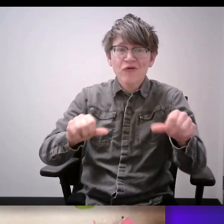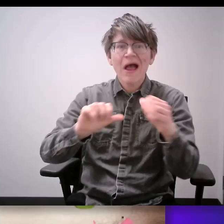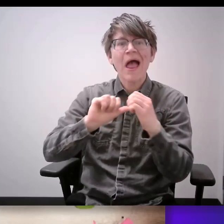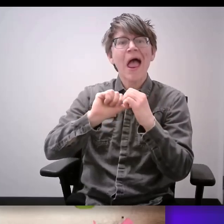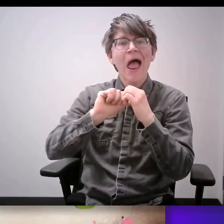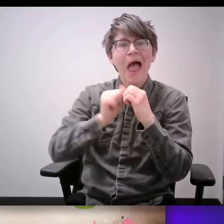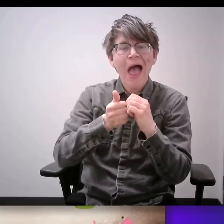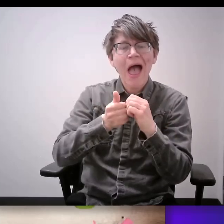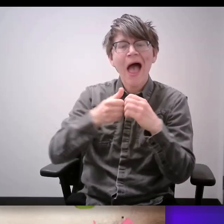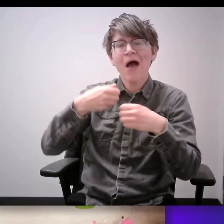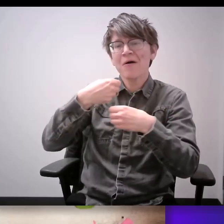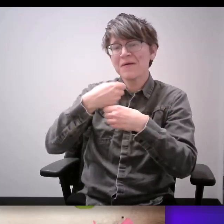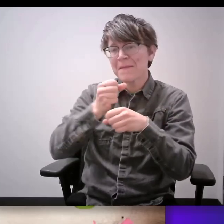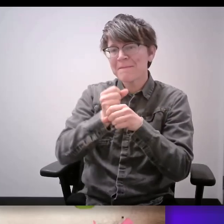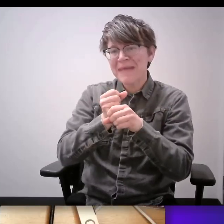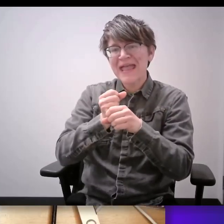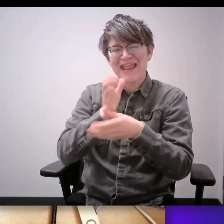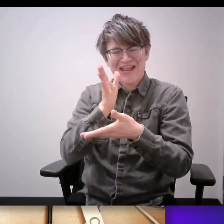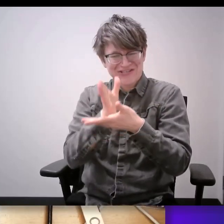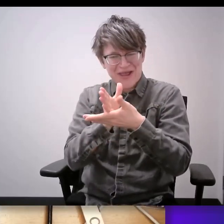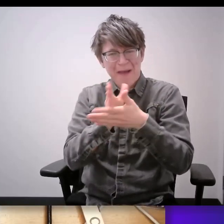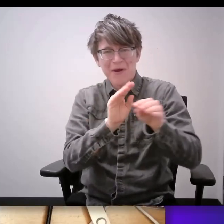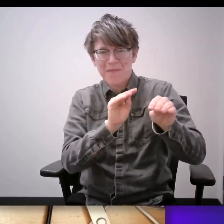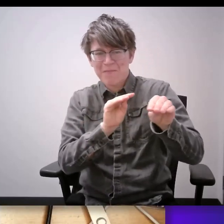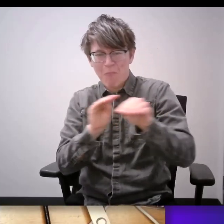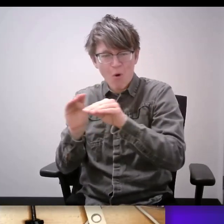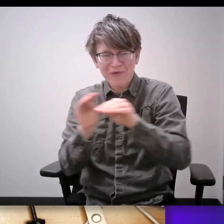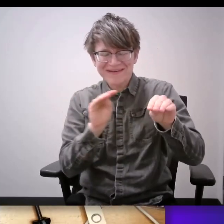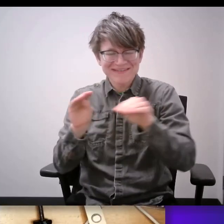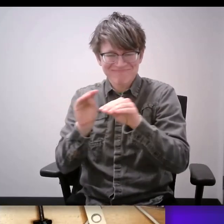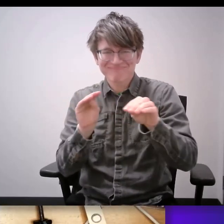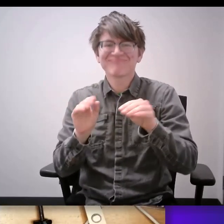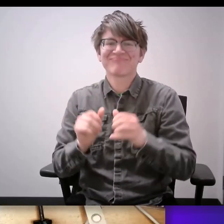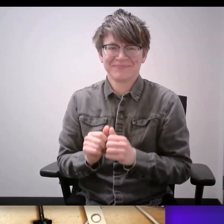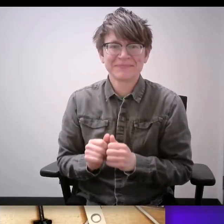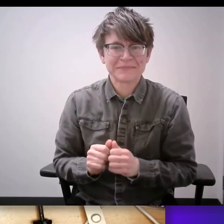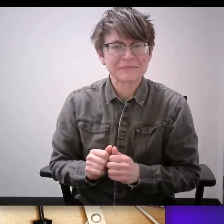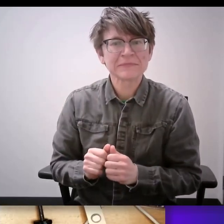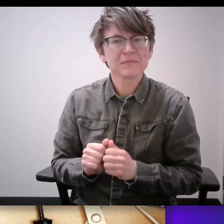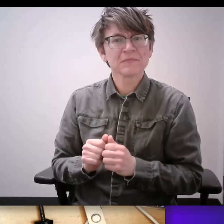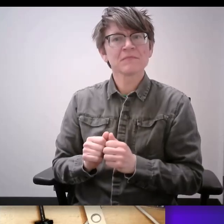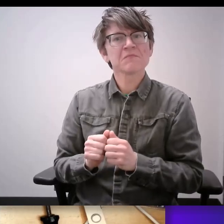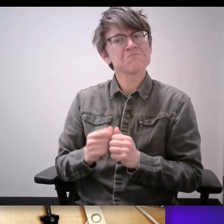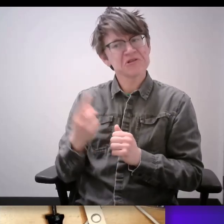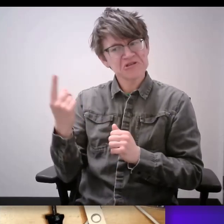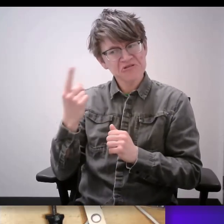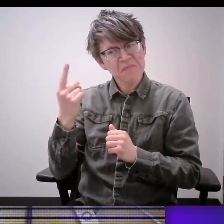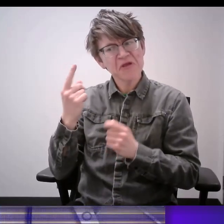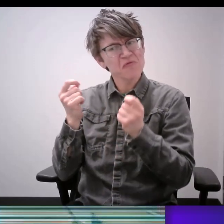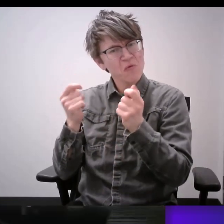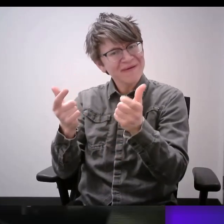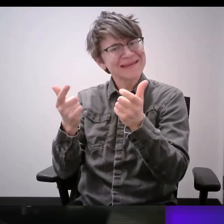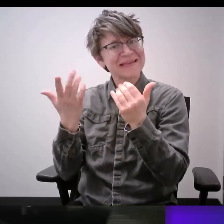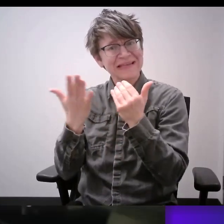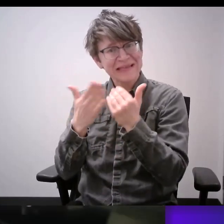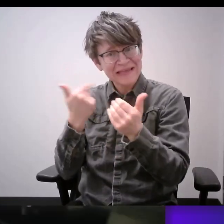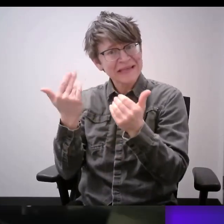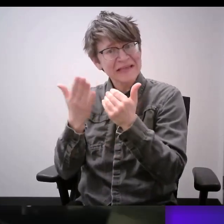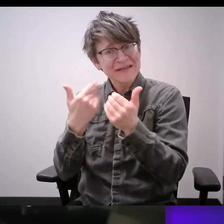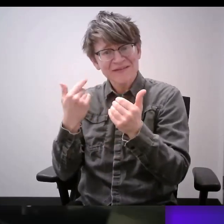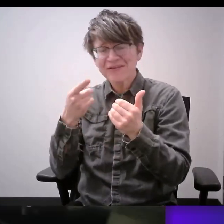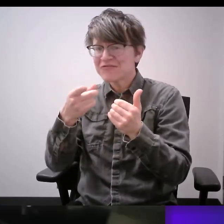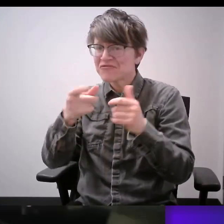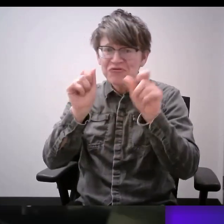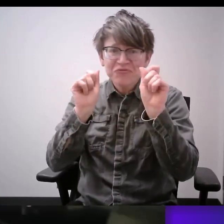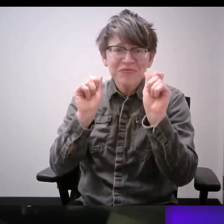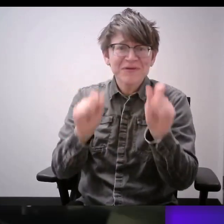this just so happens to be the first thing in our 52 Things series. Now this is something that's quick, it's easy, it's something that you should be able to mix